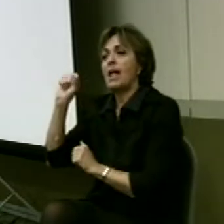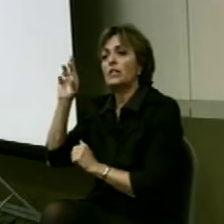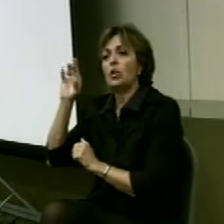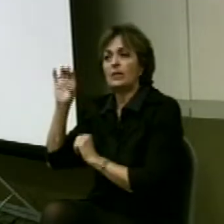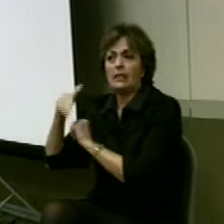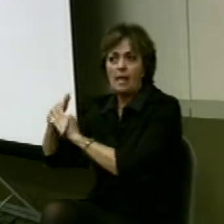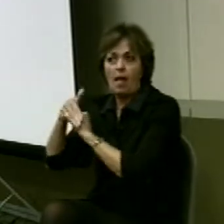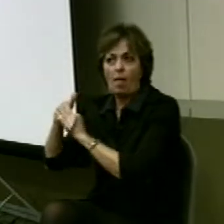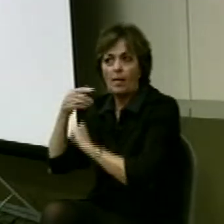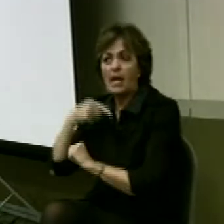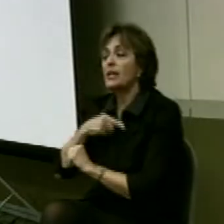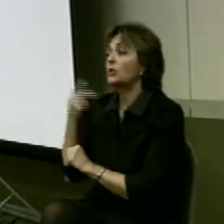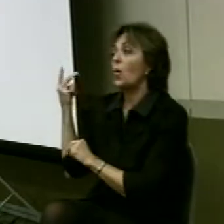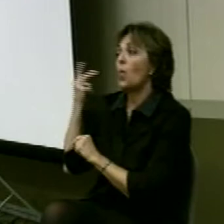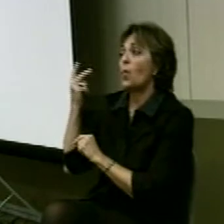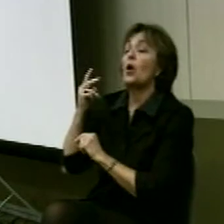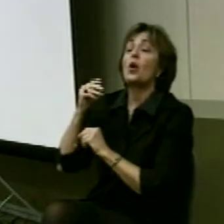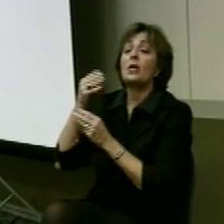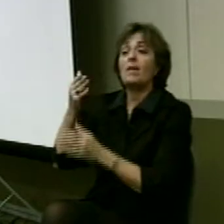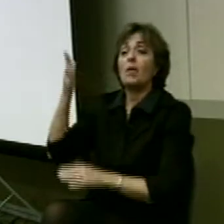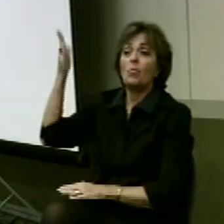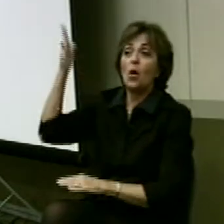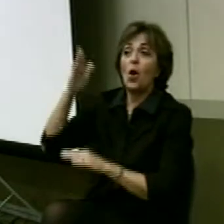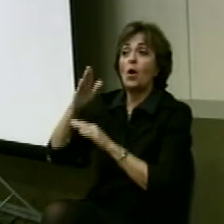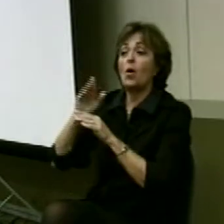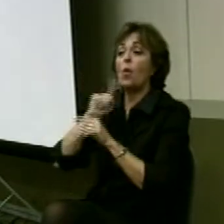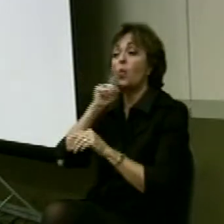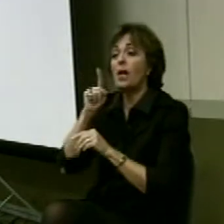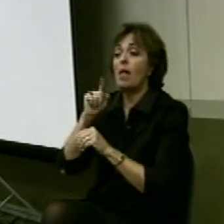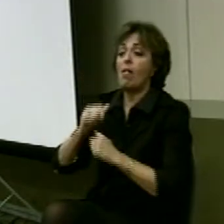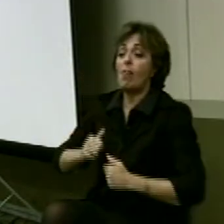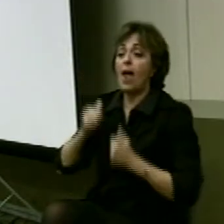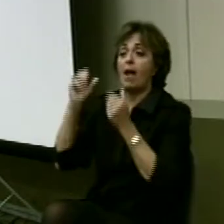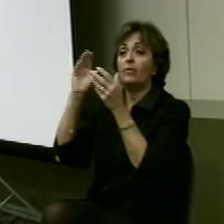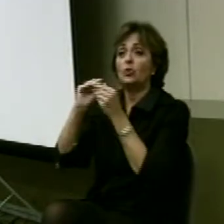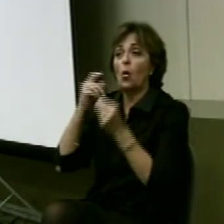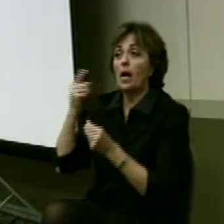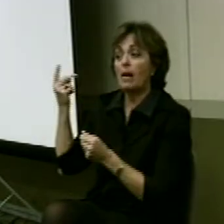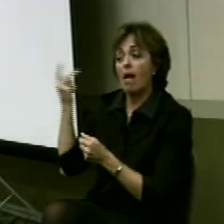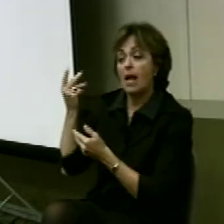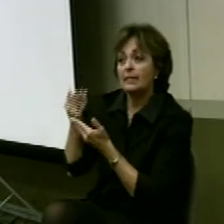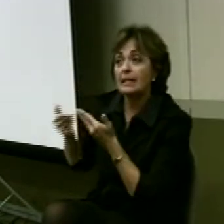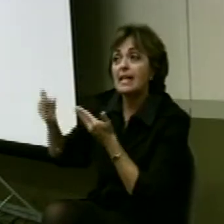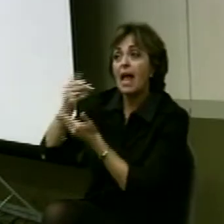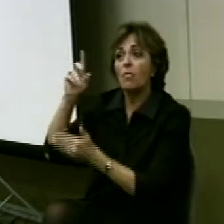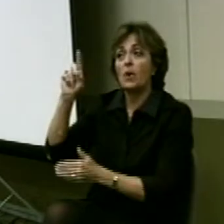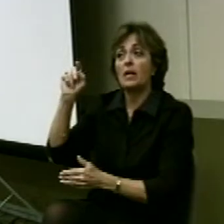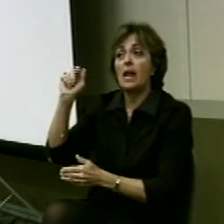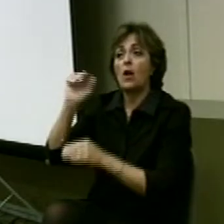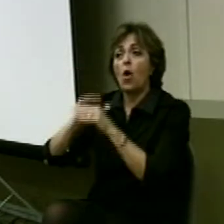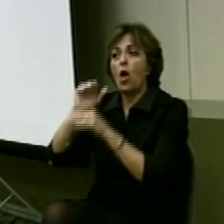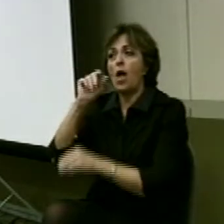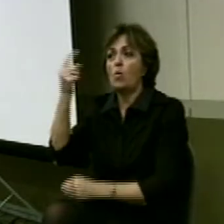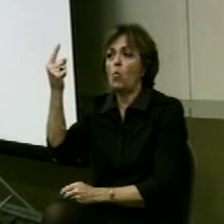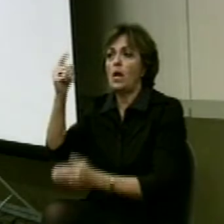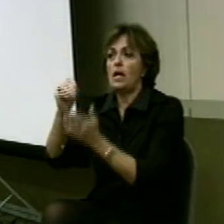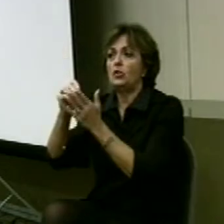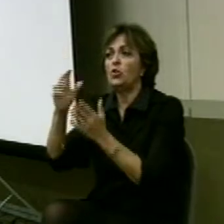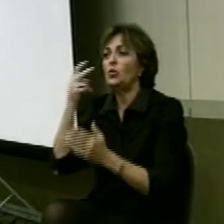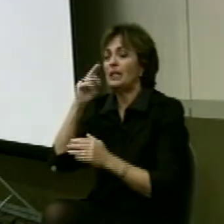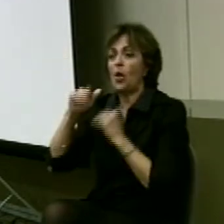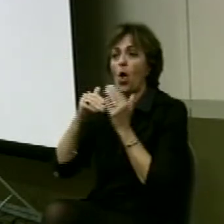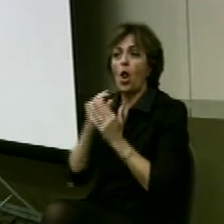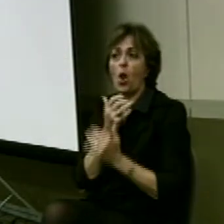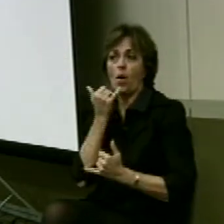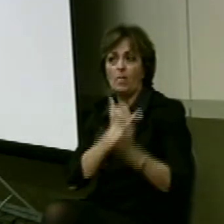help of ISRC. So Jenny and I are here to give the presentation on a real-life story of us gathering data on